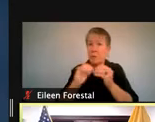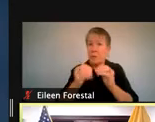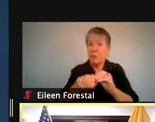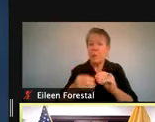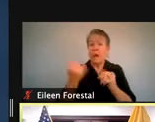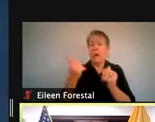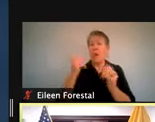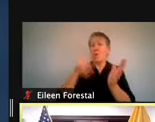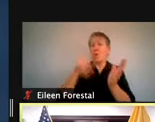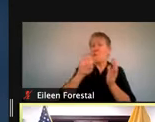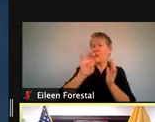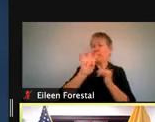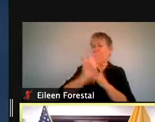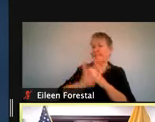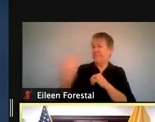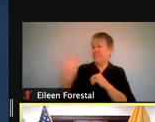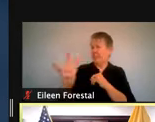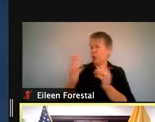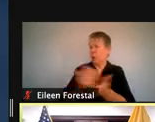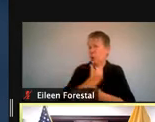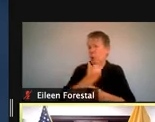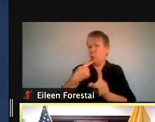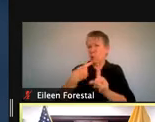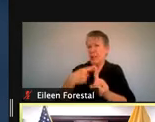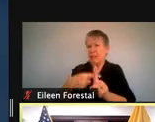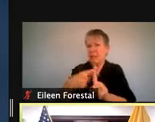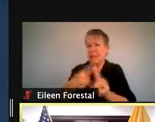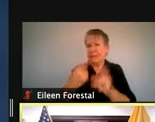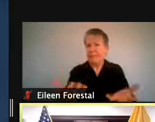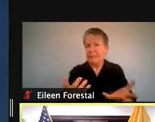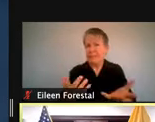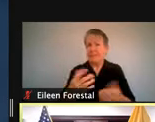1,477 cases. That brings our cumulative total to